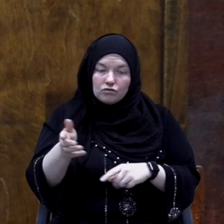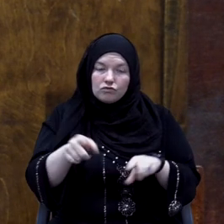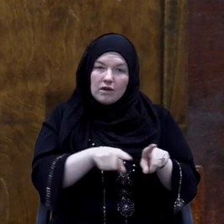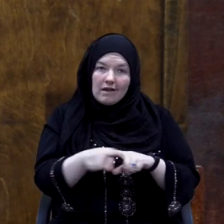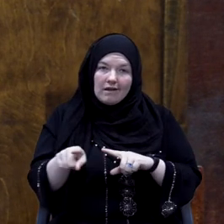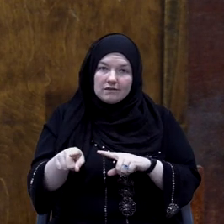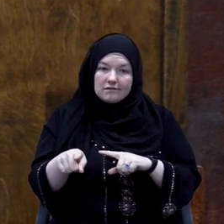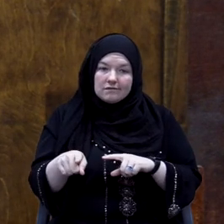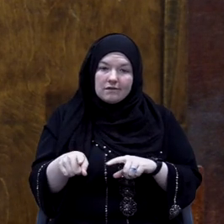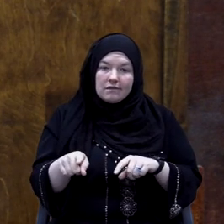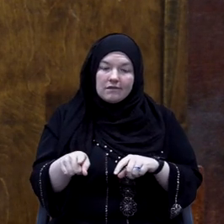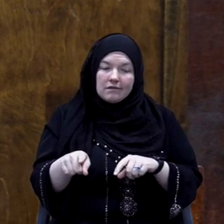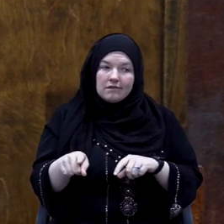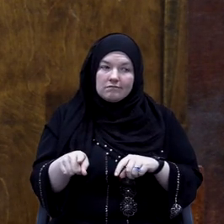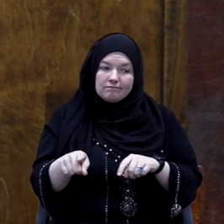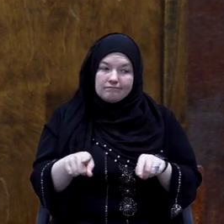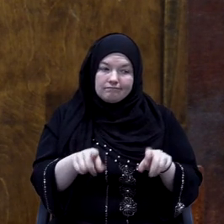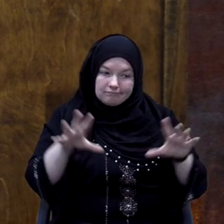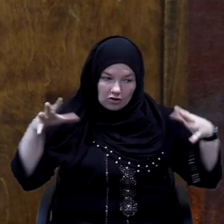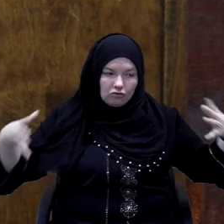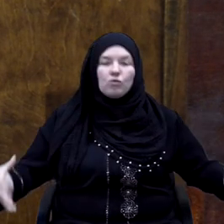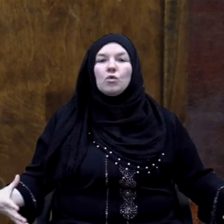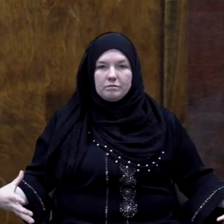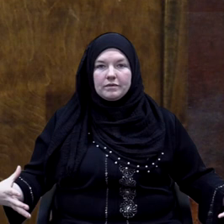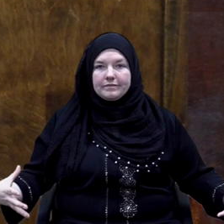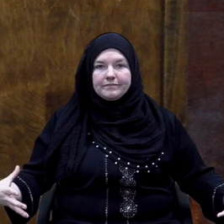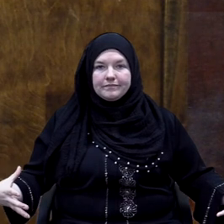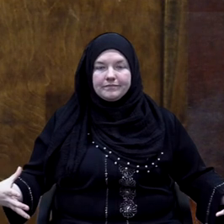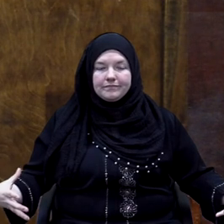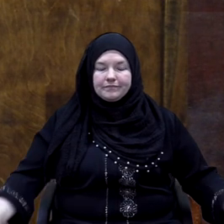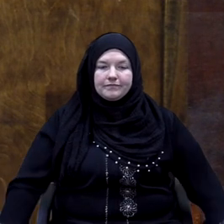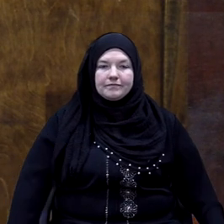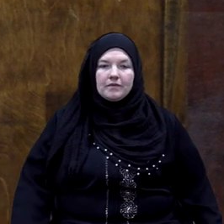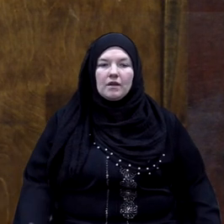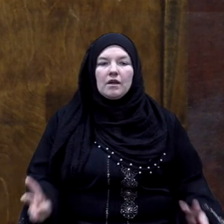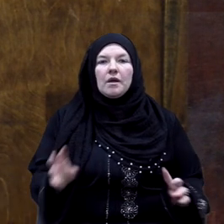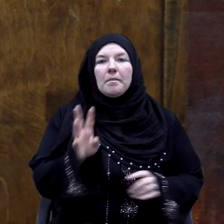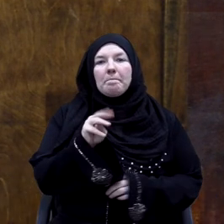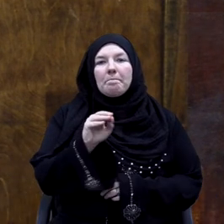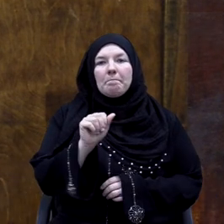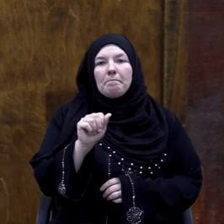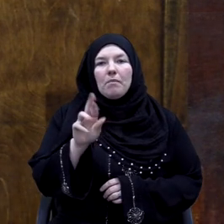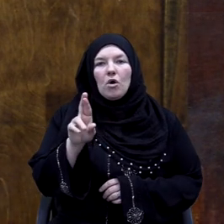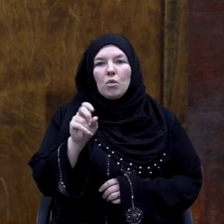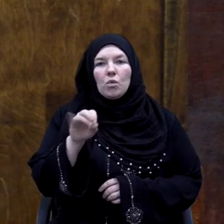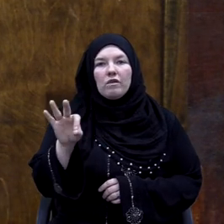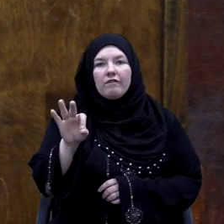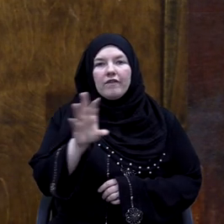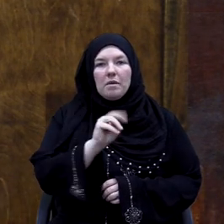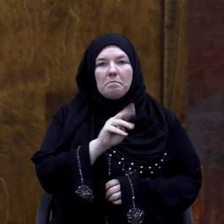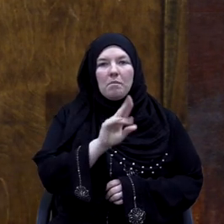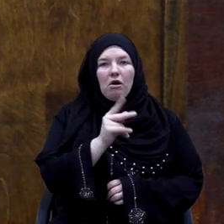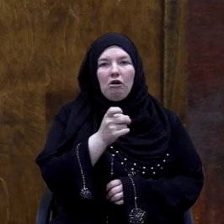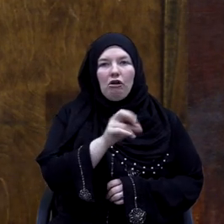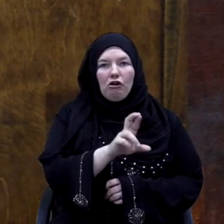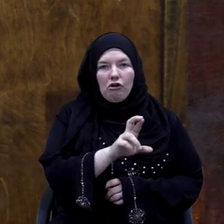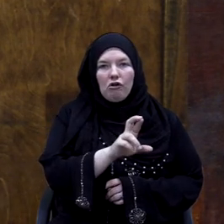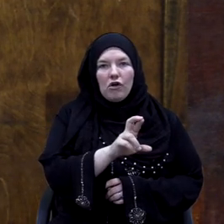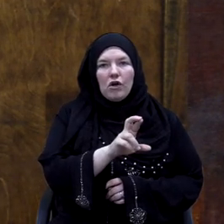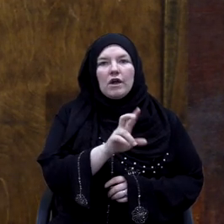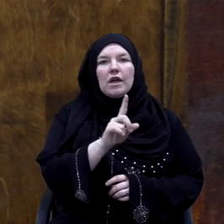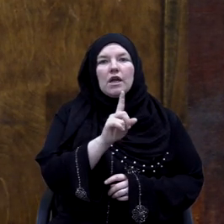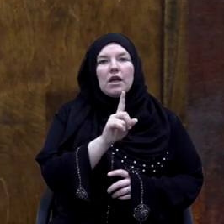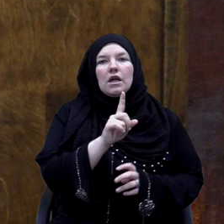That's why the Amr bil Ma'ruf and the Nahi an Munkar are essential, because this is the only way to clean